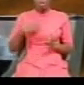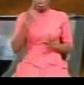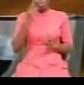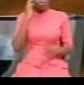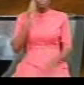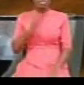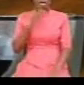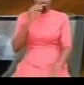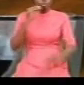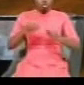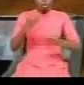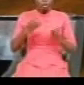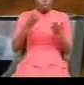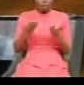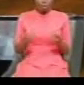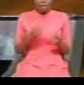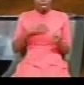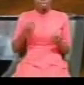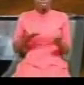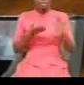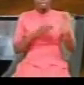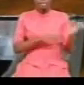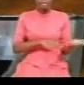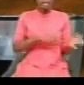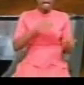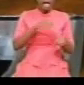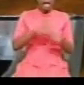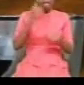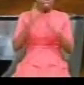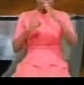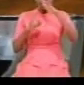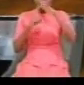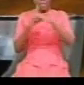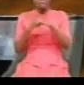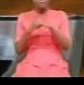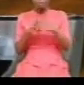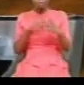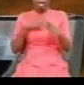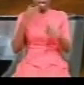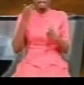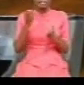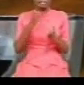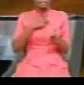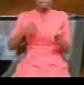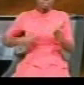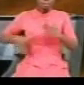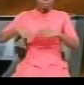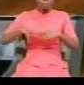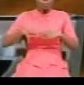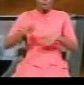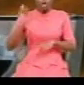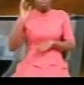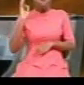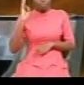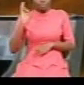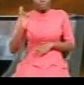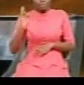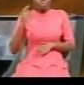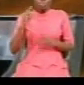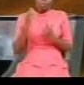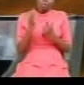shall judge the quick and the dead at his appearing and his kingdom. Preach